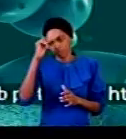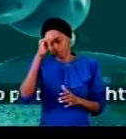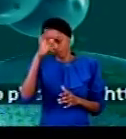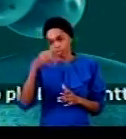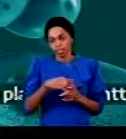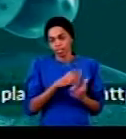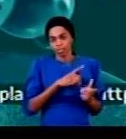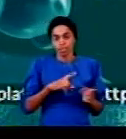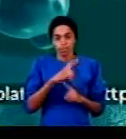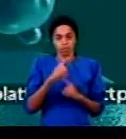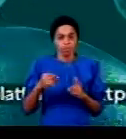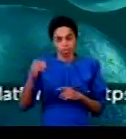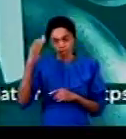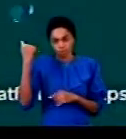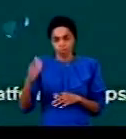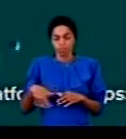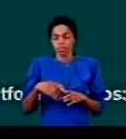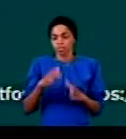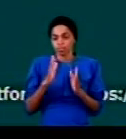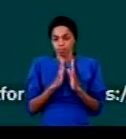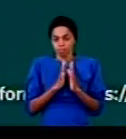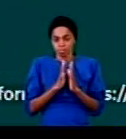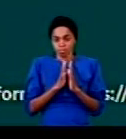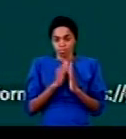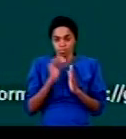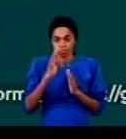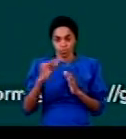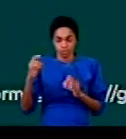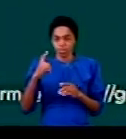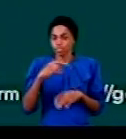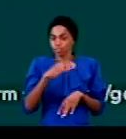is gone." Gone.